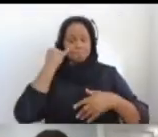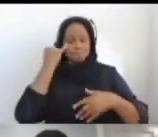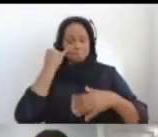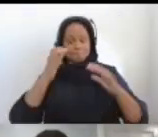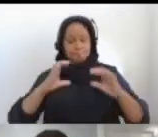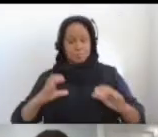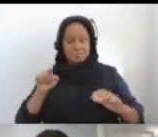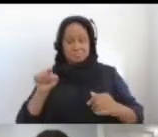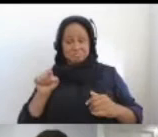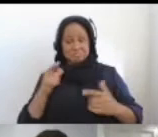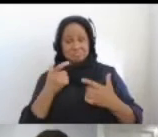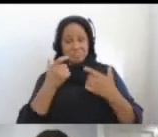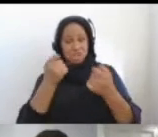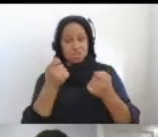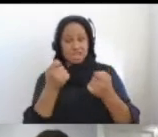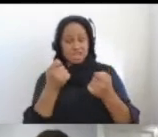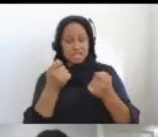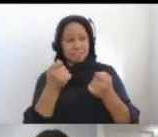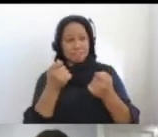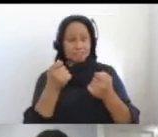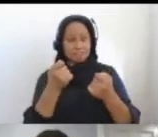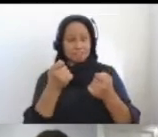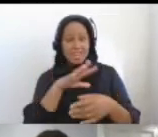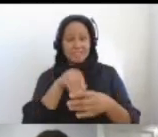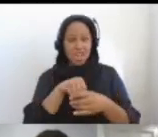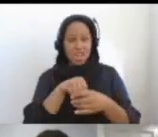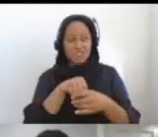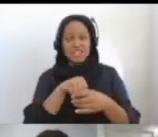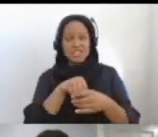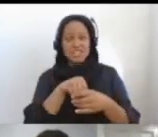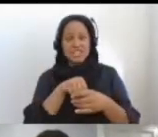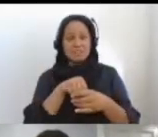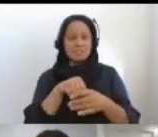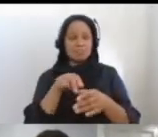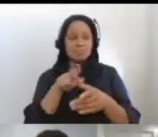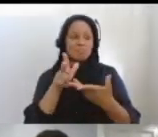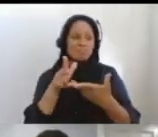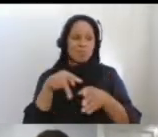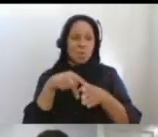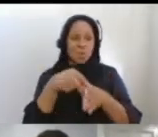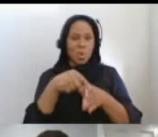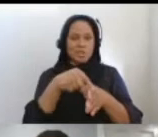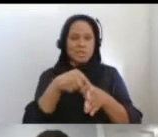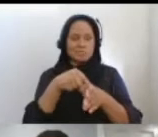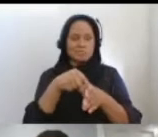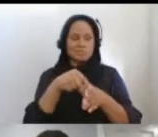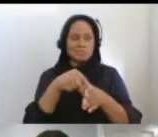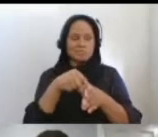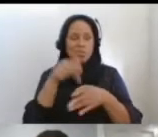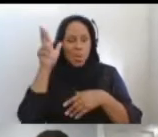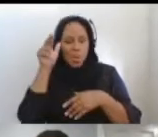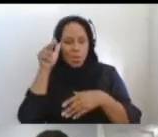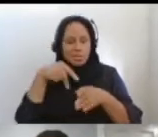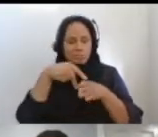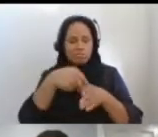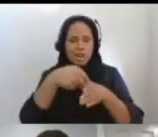interested in really involving themselves in horseback riding, for example, so the broker can help